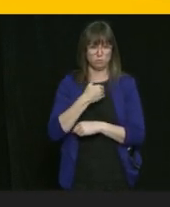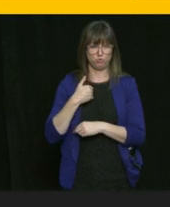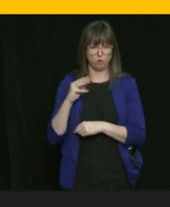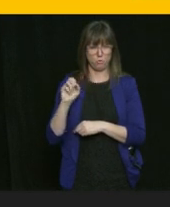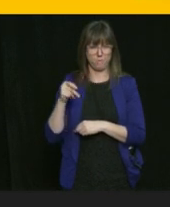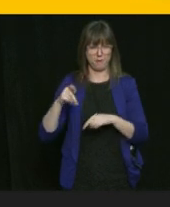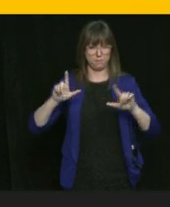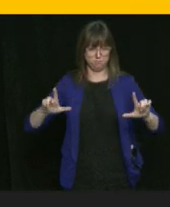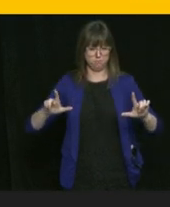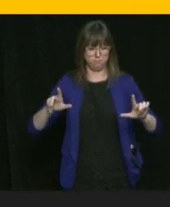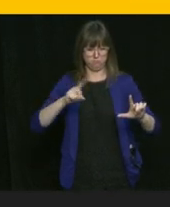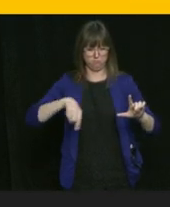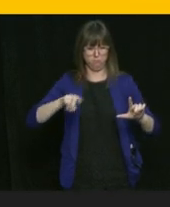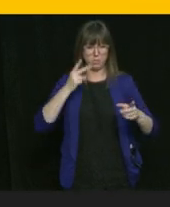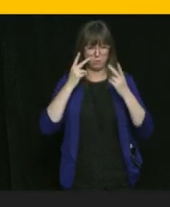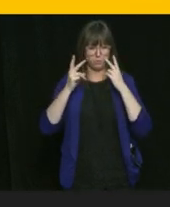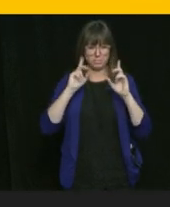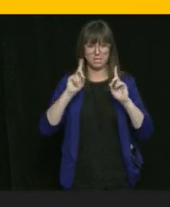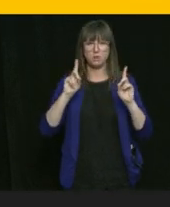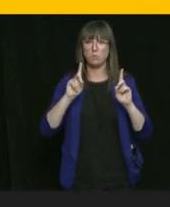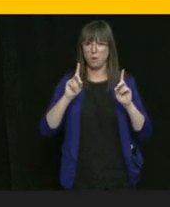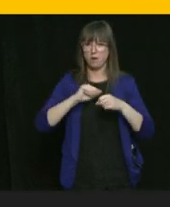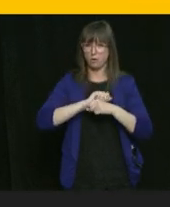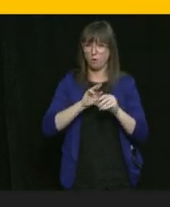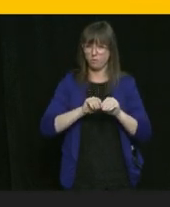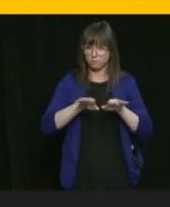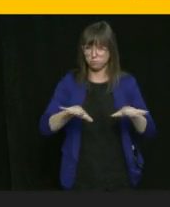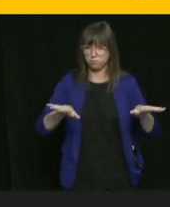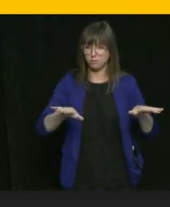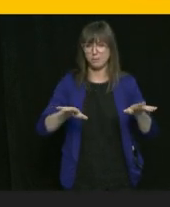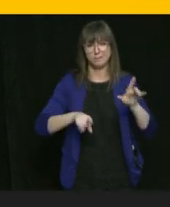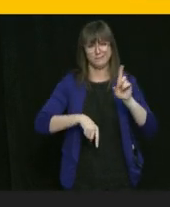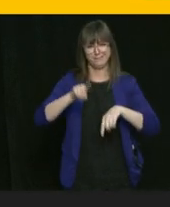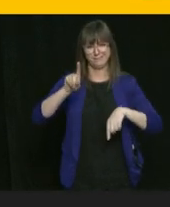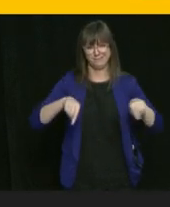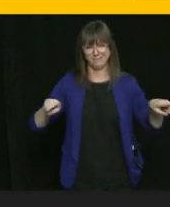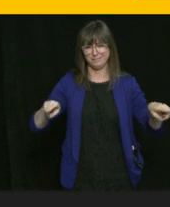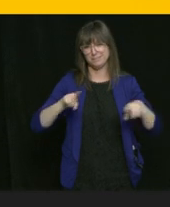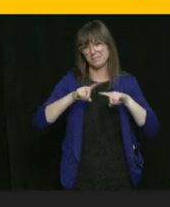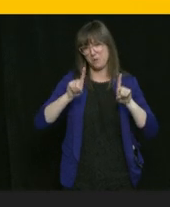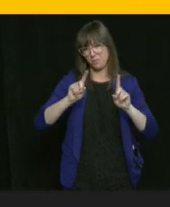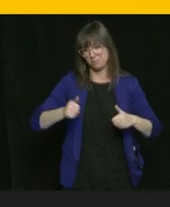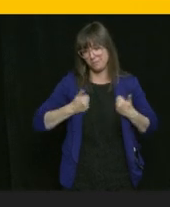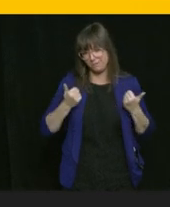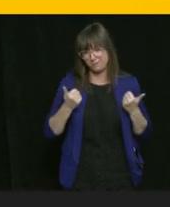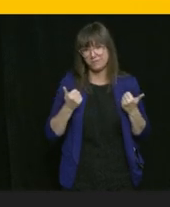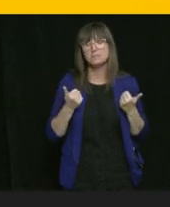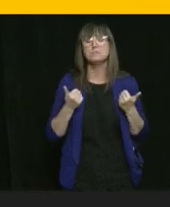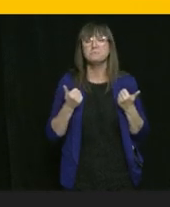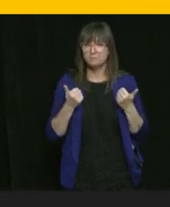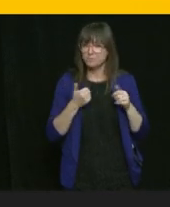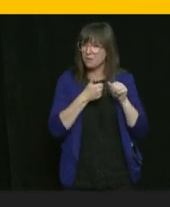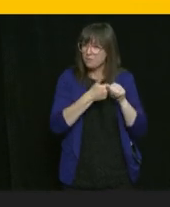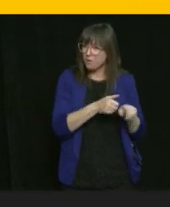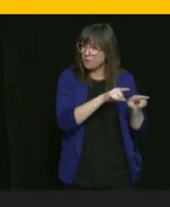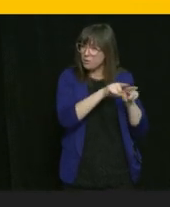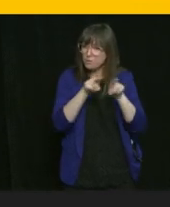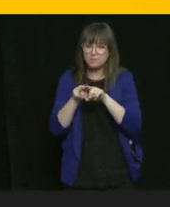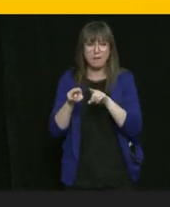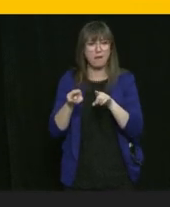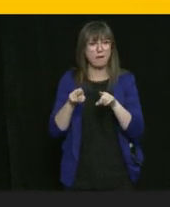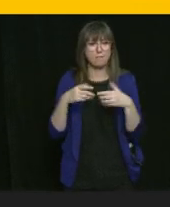can see that COVID-19 infection rates differ across neighborhoods, falling along the same lines as